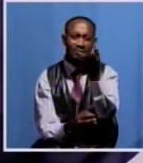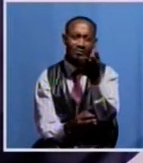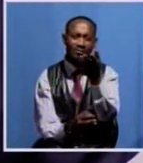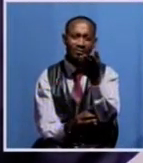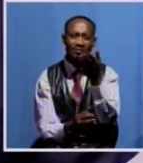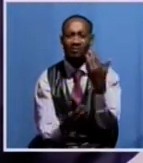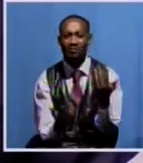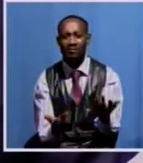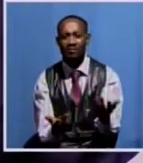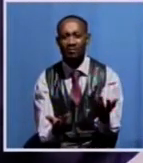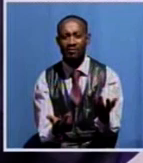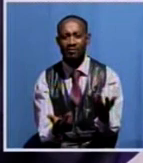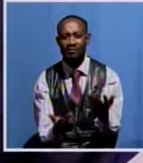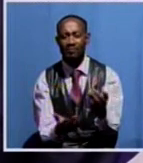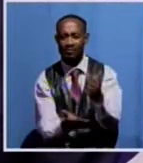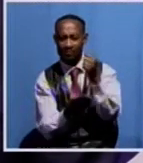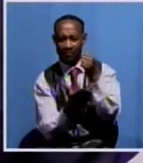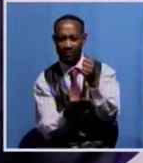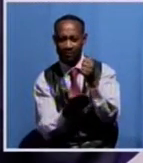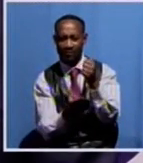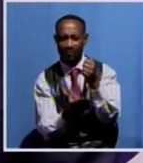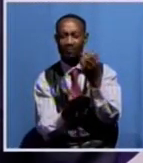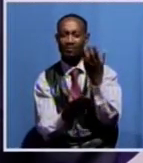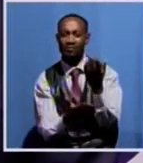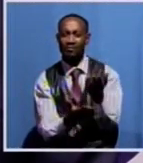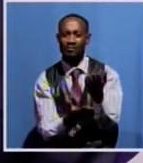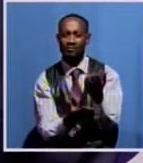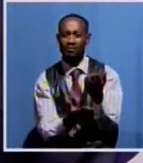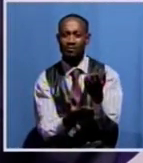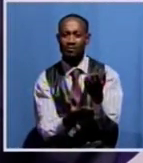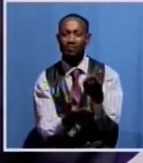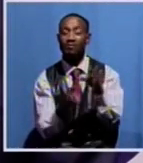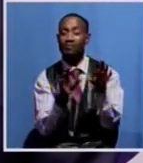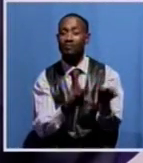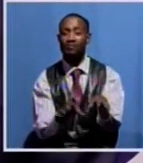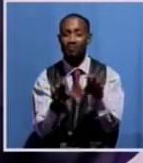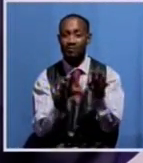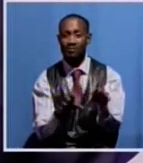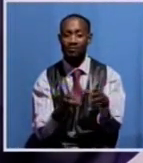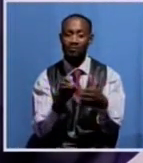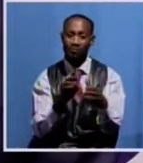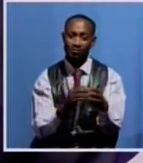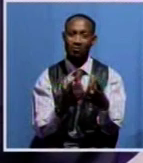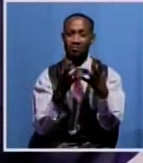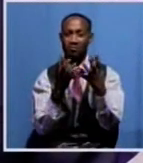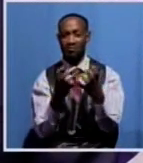agriculture that has been badly decimated by the impact of drought.